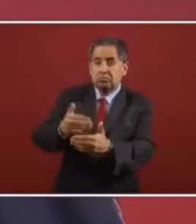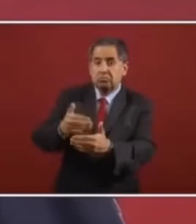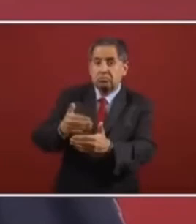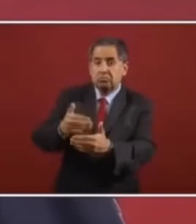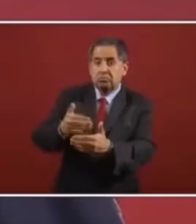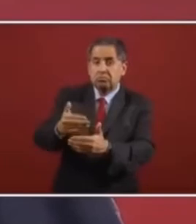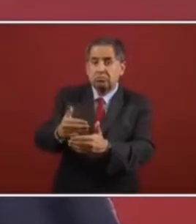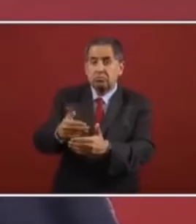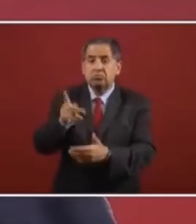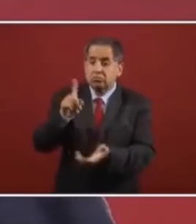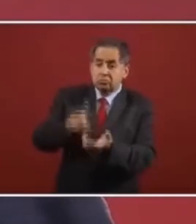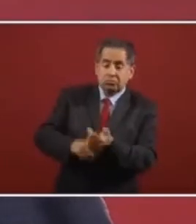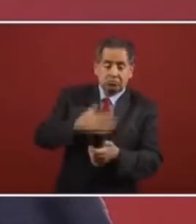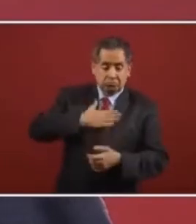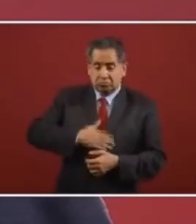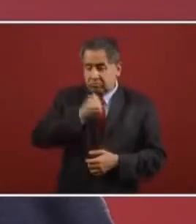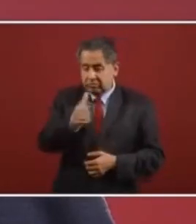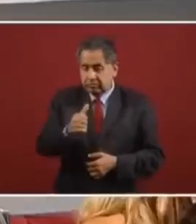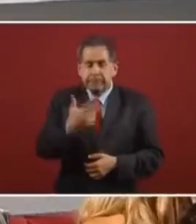in reverse